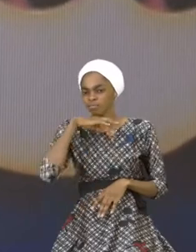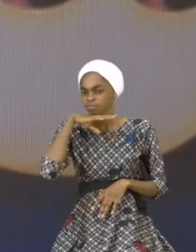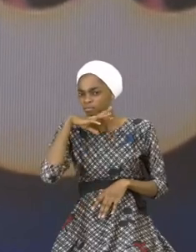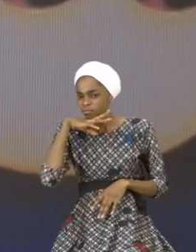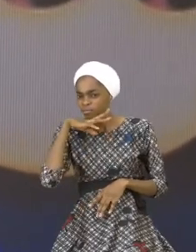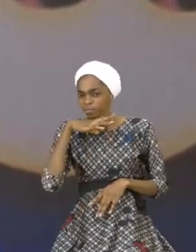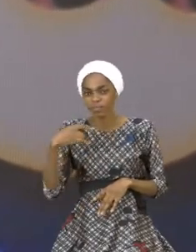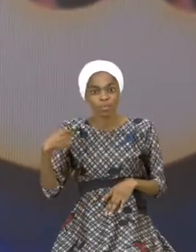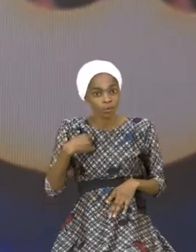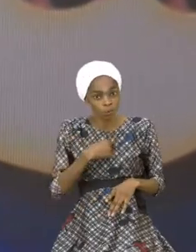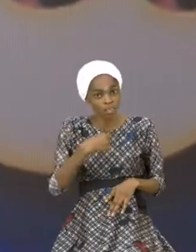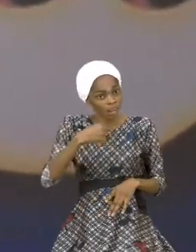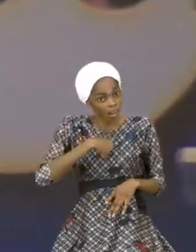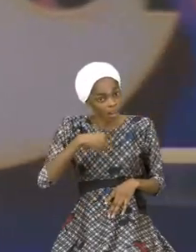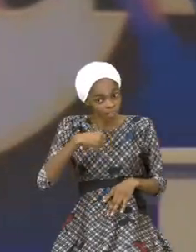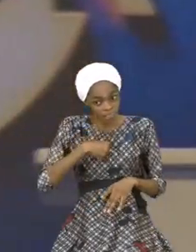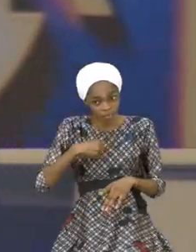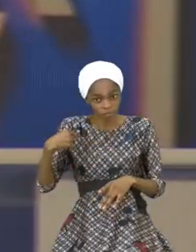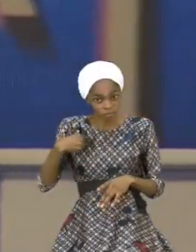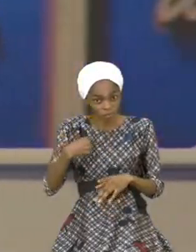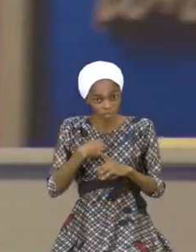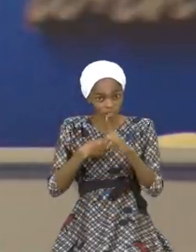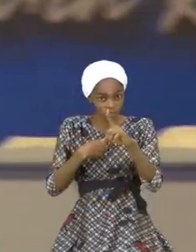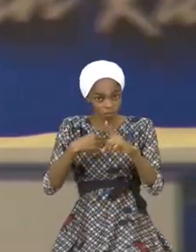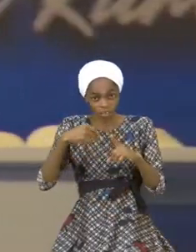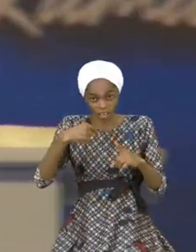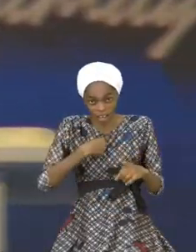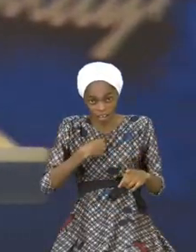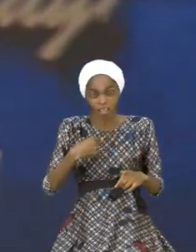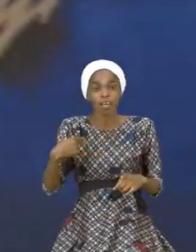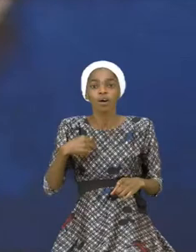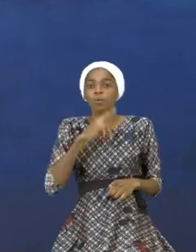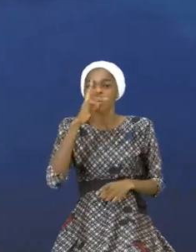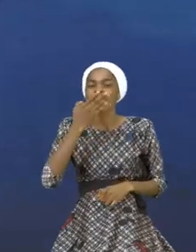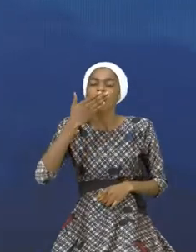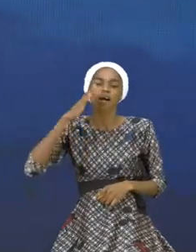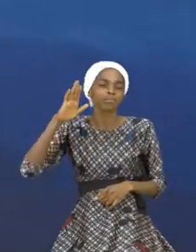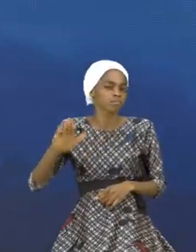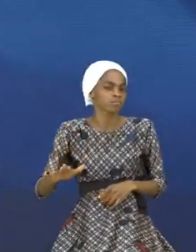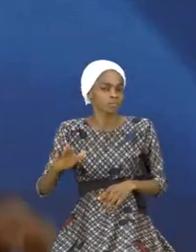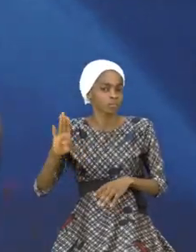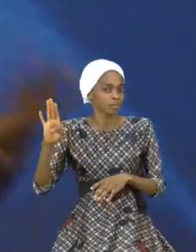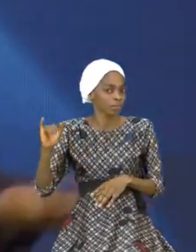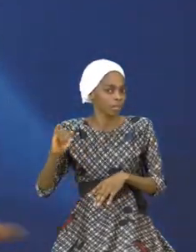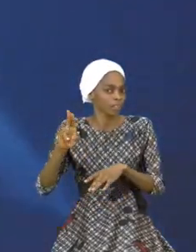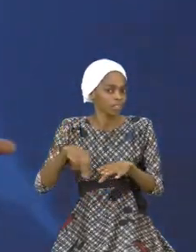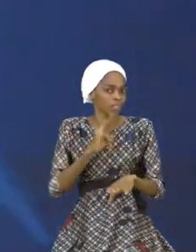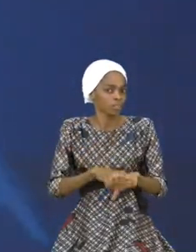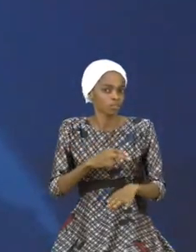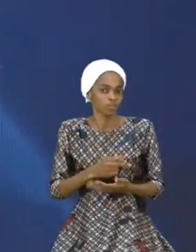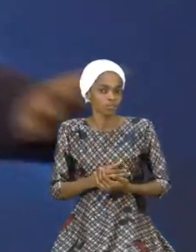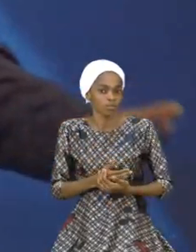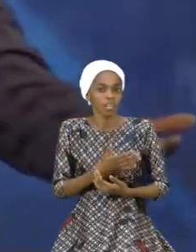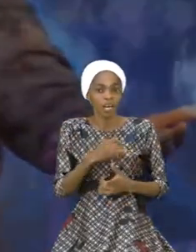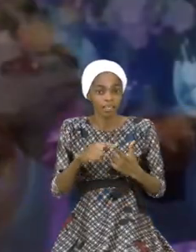we ourselves we are evil and sinful by nature and then